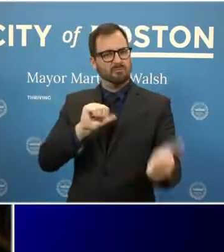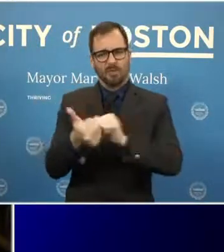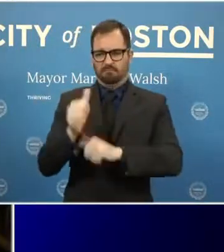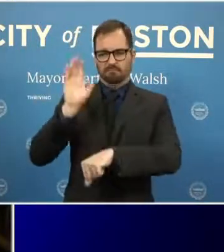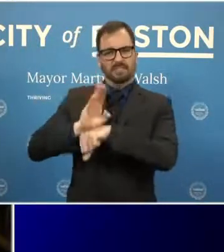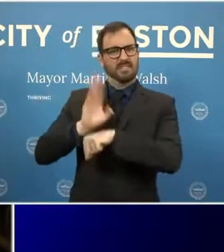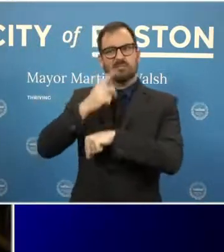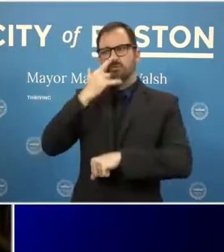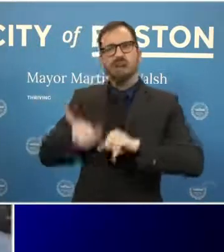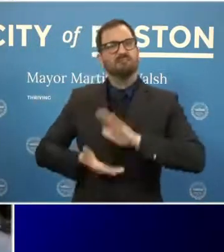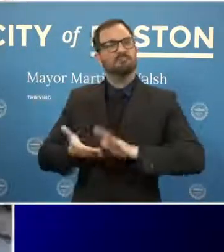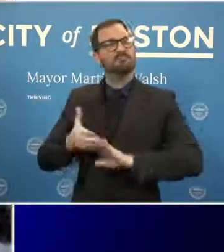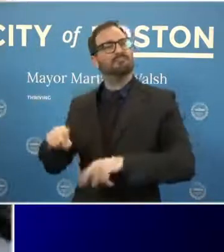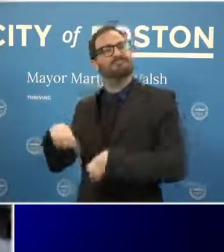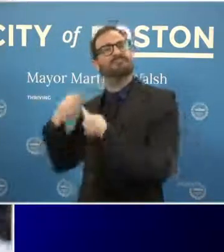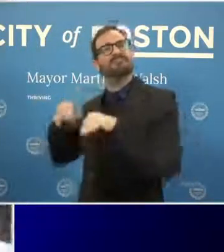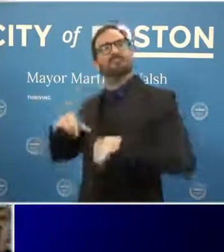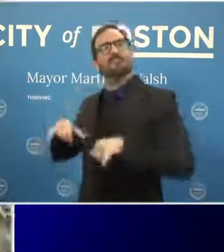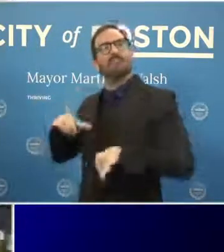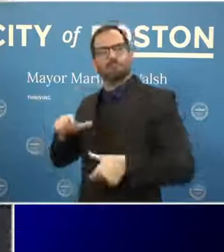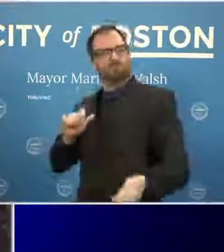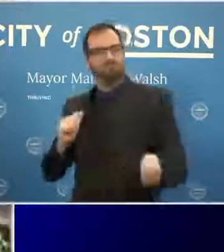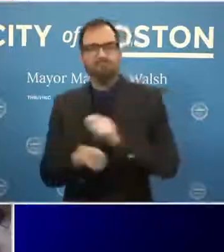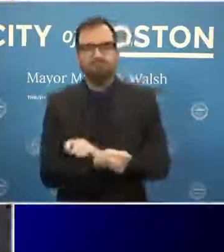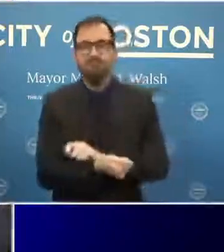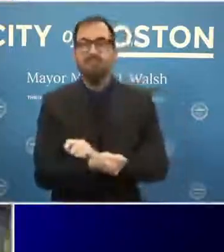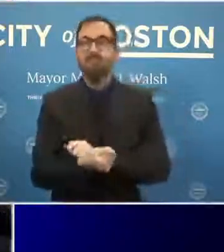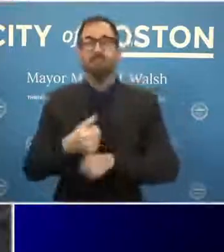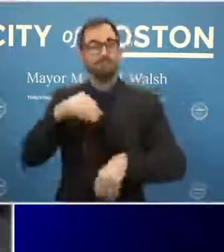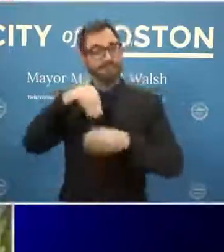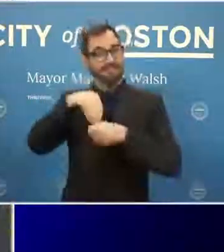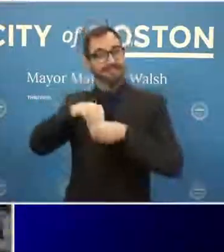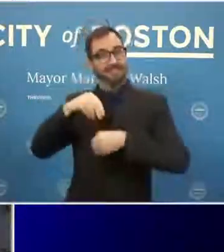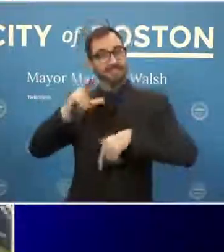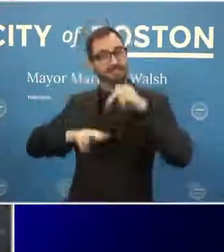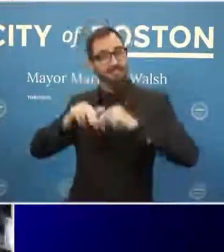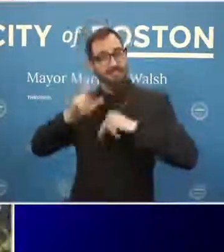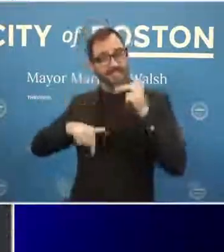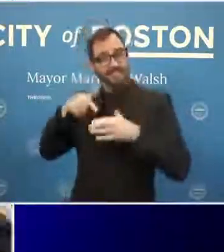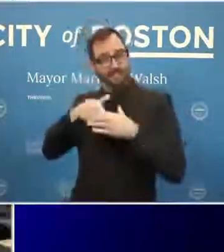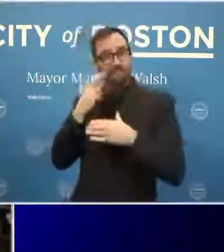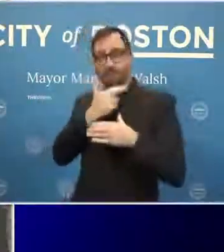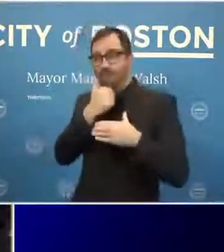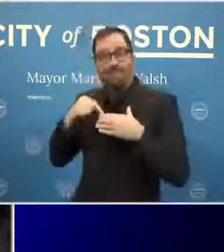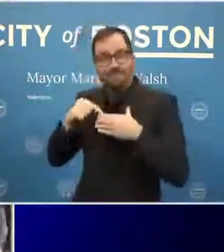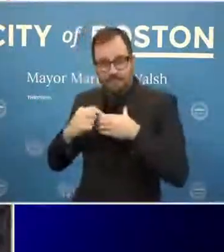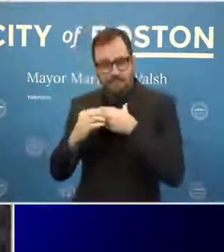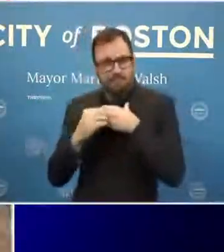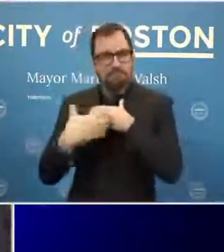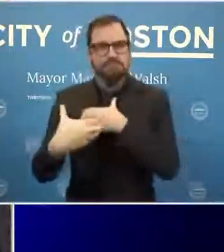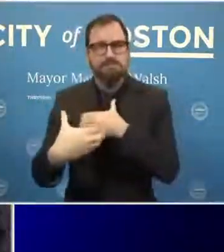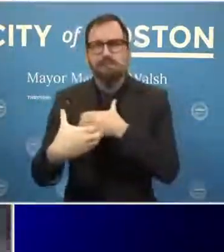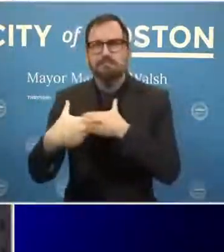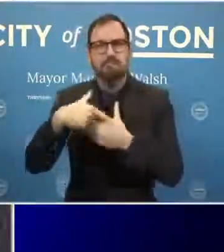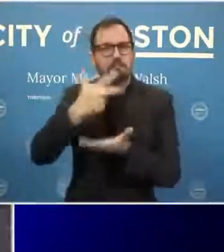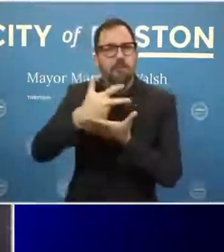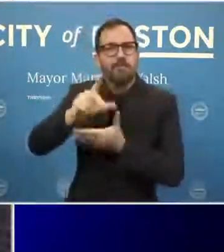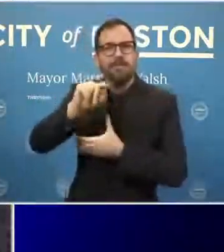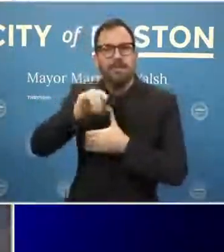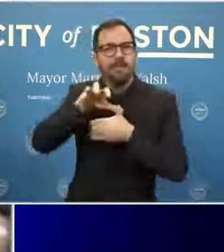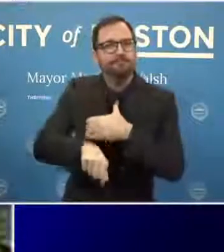the tables and chairs extra. Jin-sun worked with the city of Boston for the permit to expand into the parking